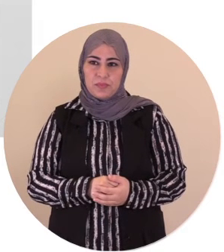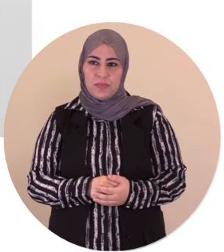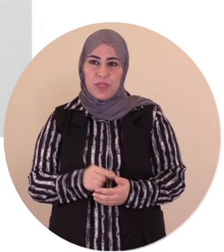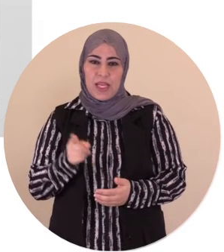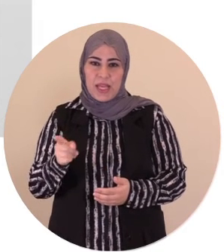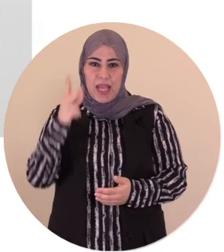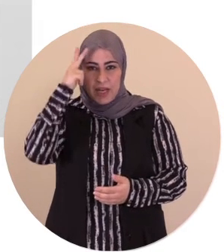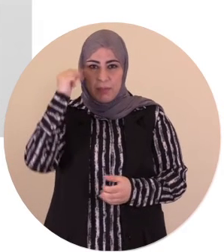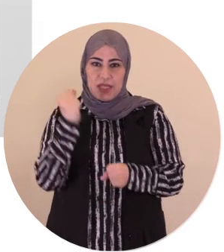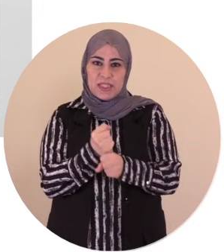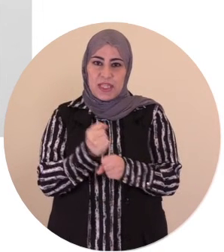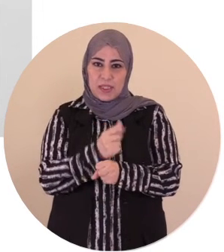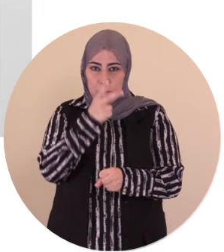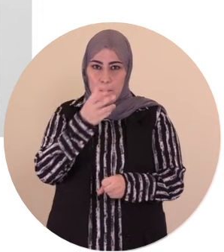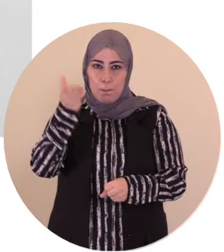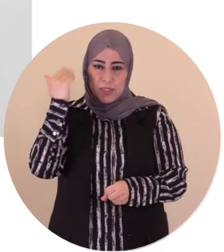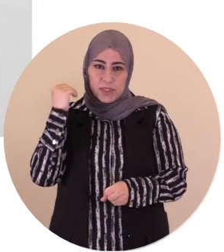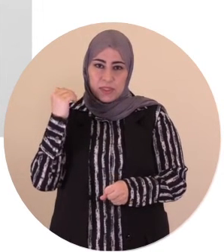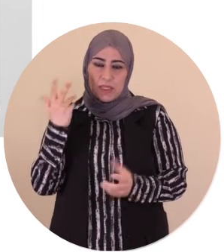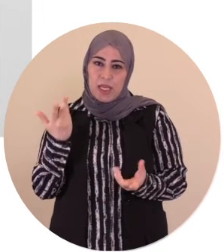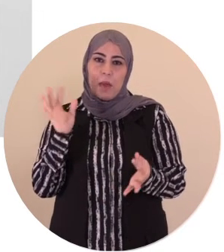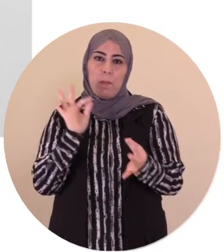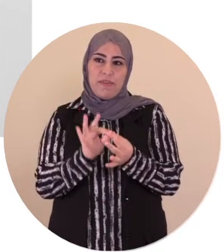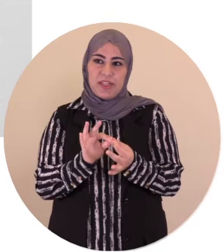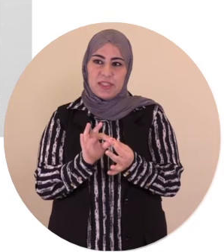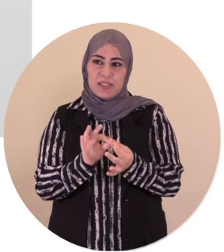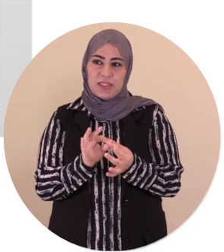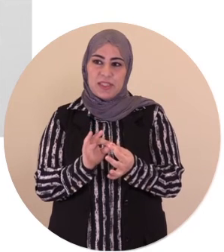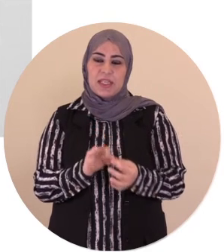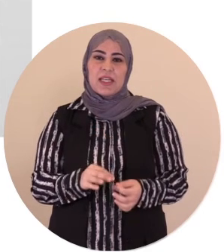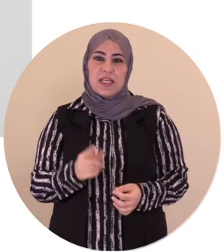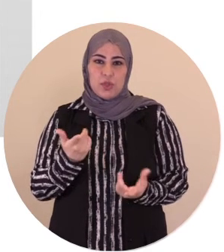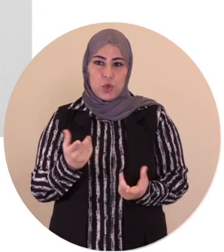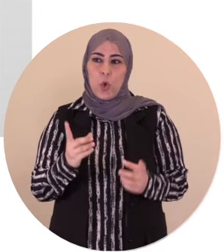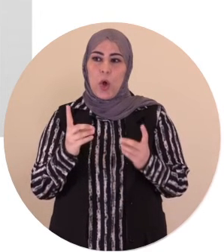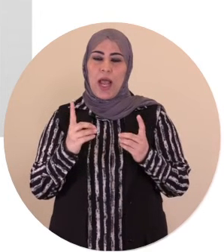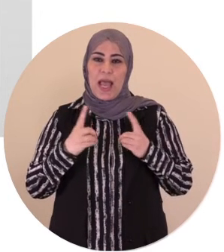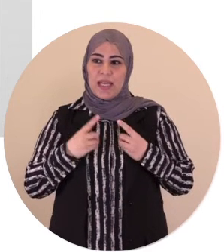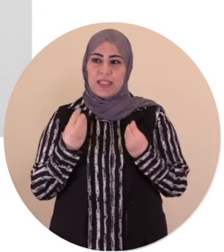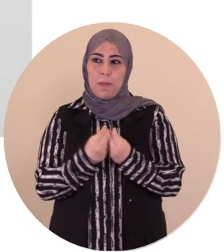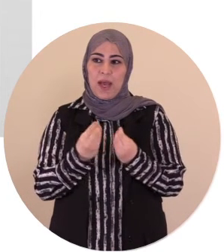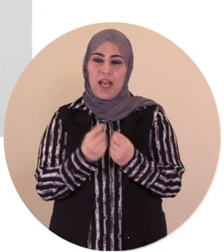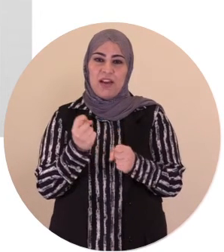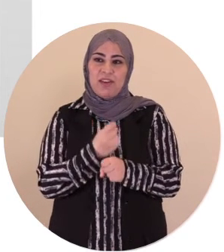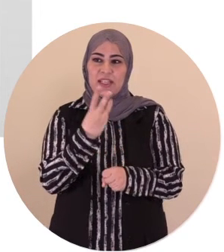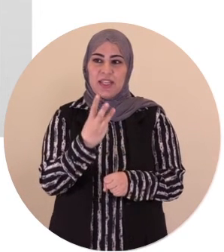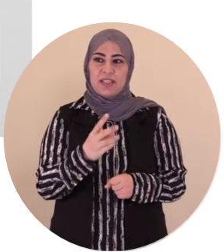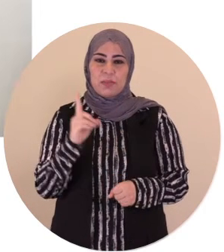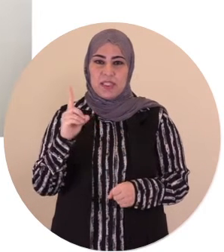or had Ali left? What do you think? What do you think? Correct. The answer is had Ali